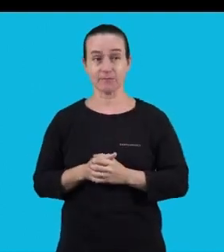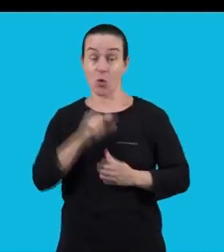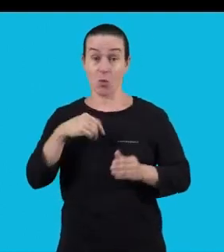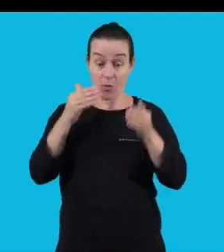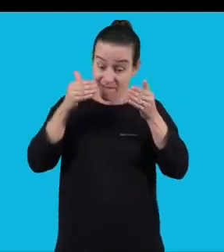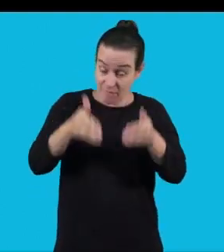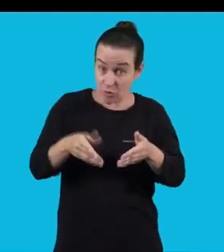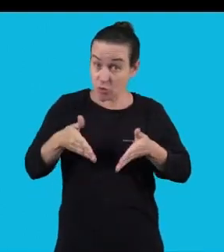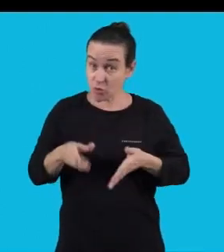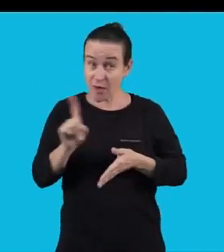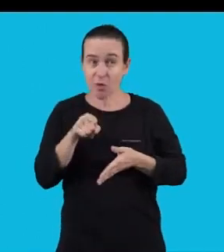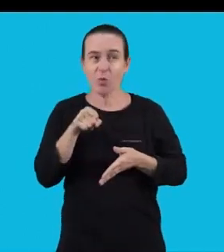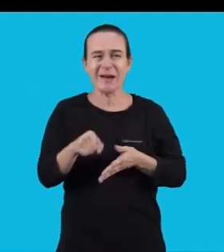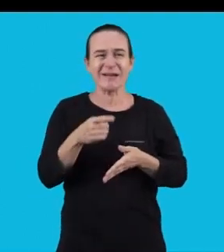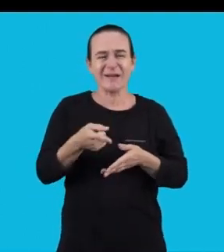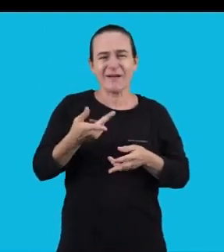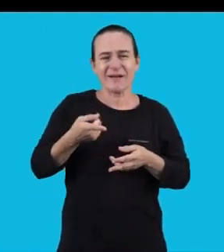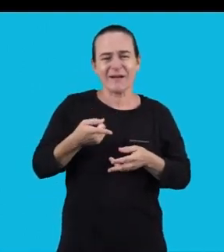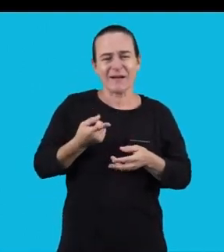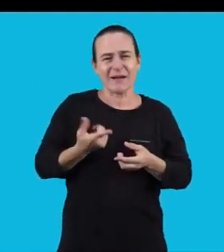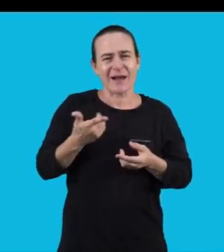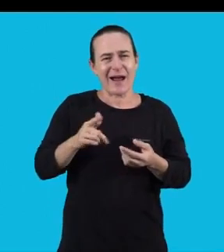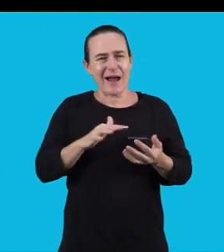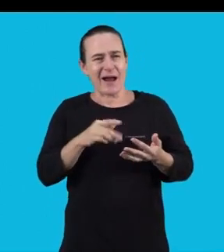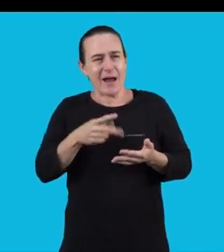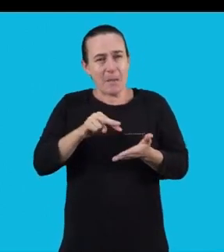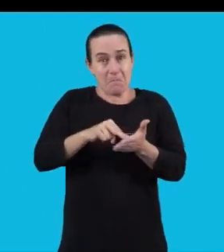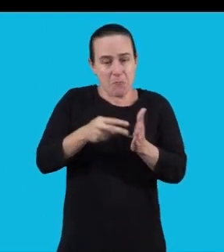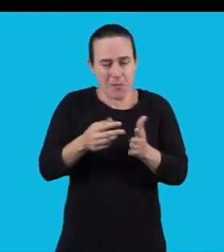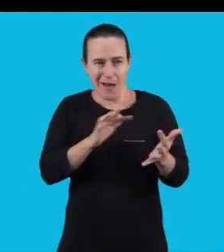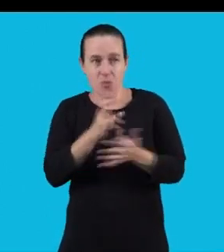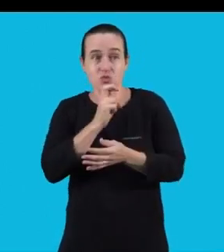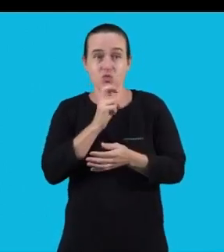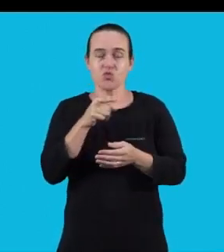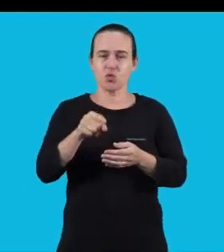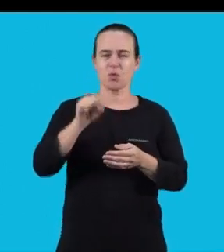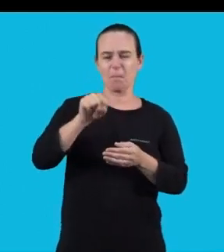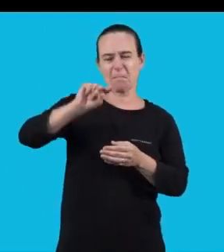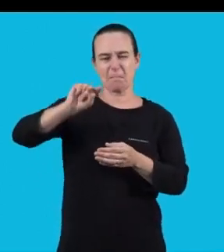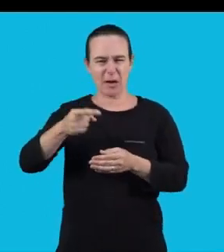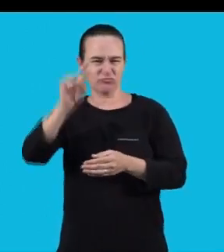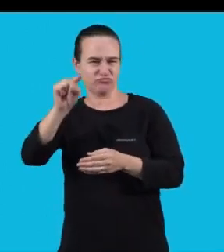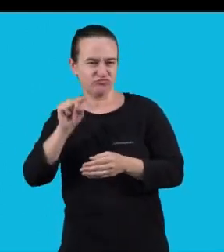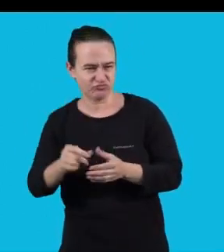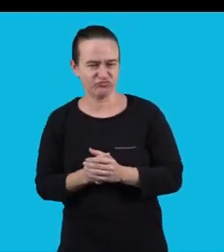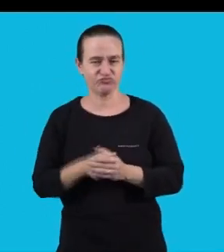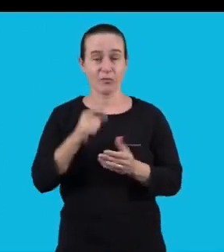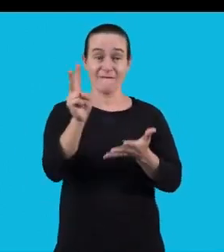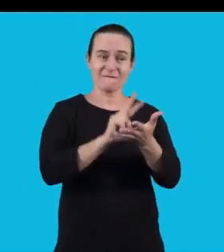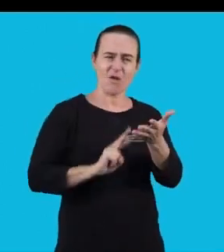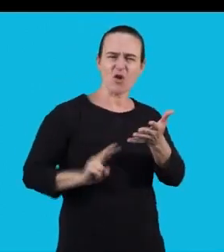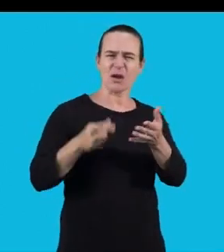Our focus today will be on the function and application of punctuation, vocabulary-related